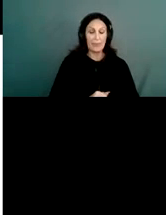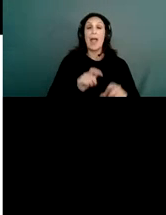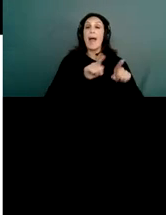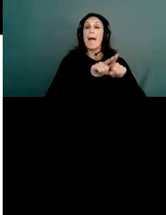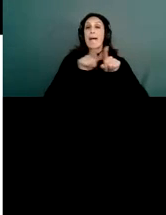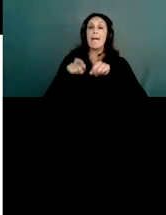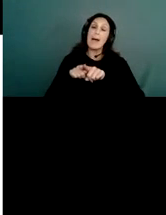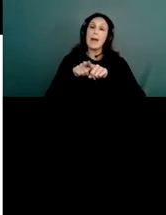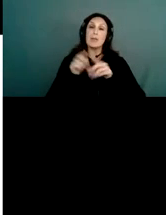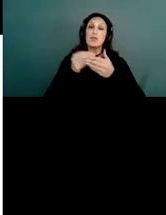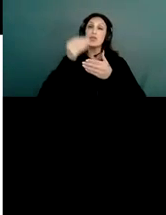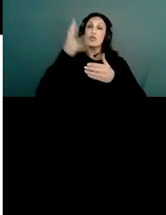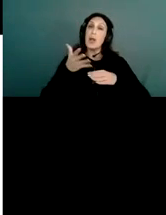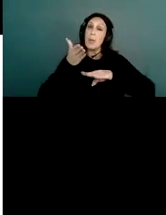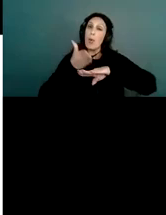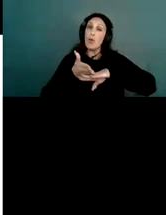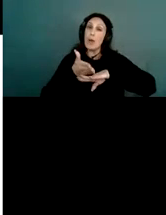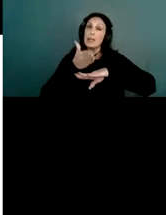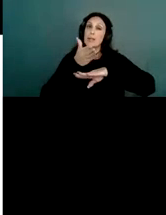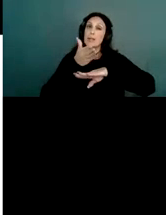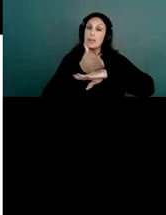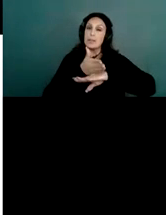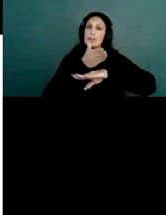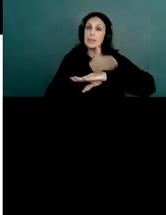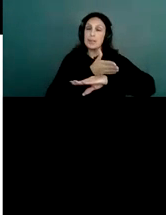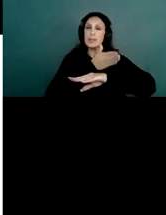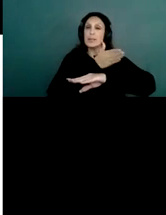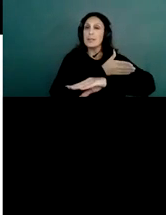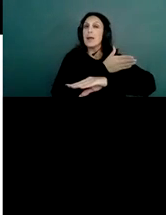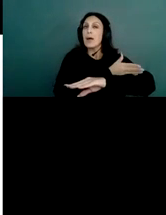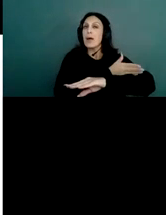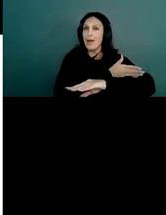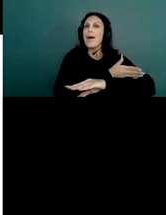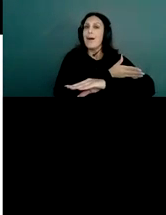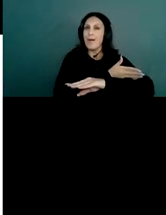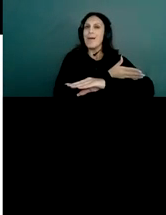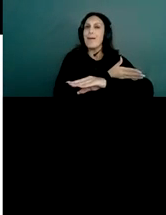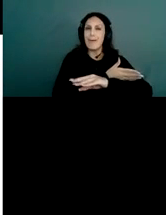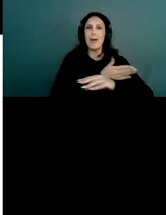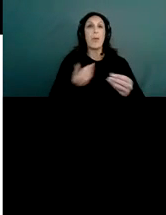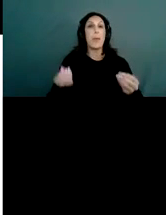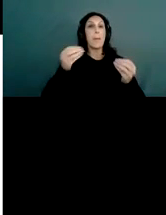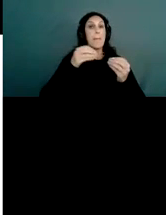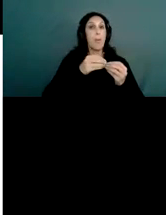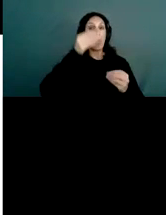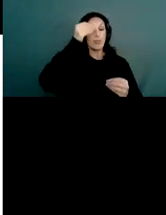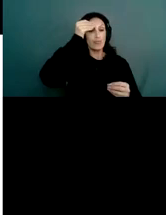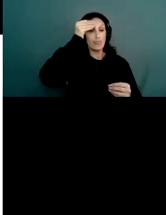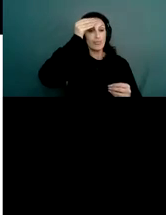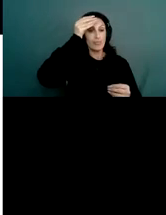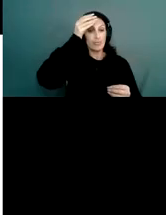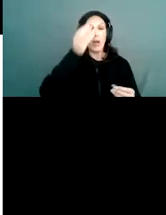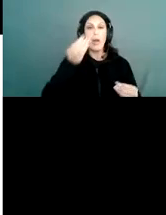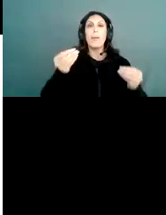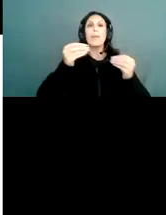the assessment, it will continue to go. It follows them. So the more that they know, the longer the assessment will